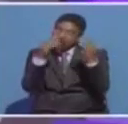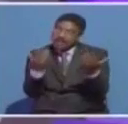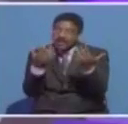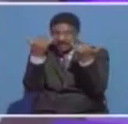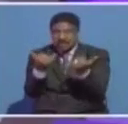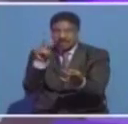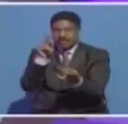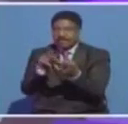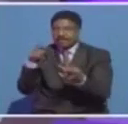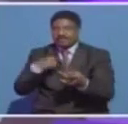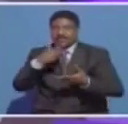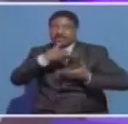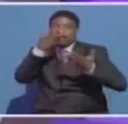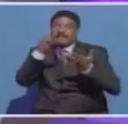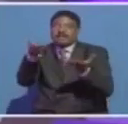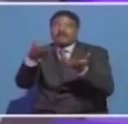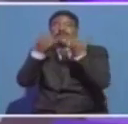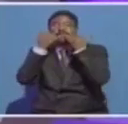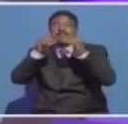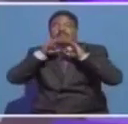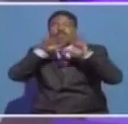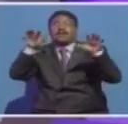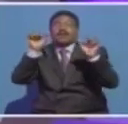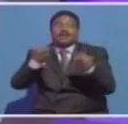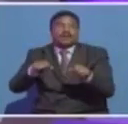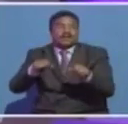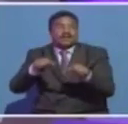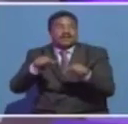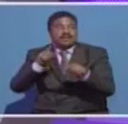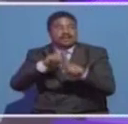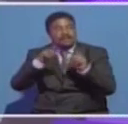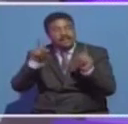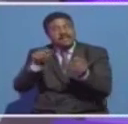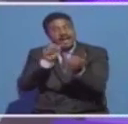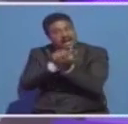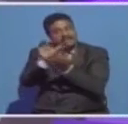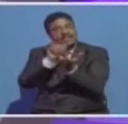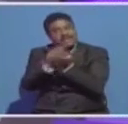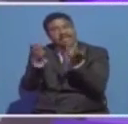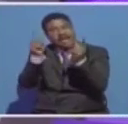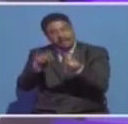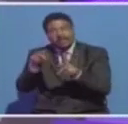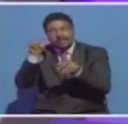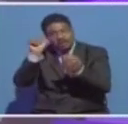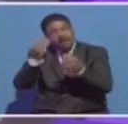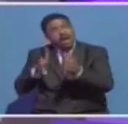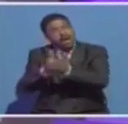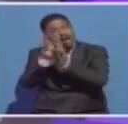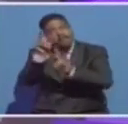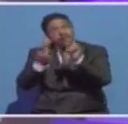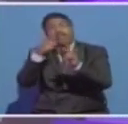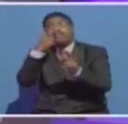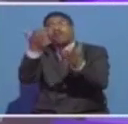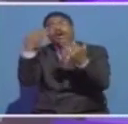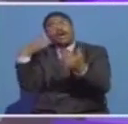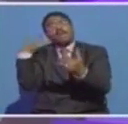like this, we can take out the information. But normally there's an advert which invites people to put in their